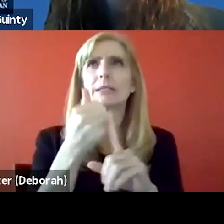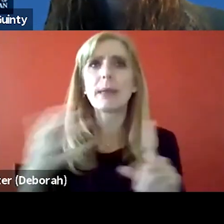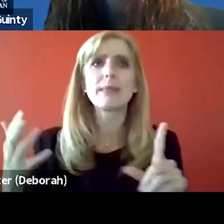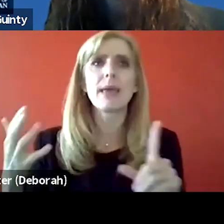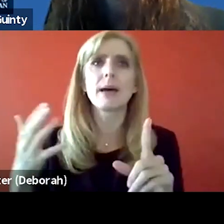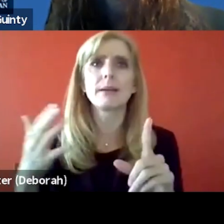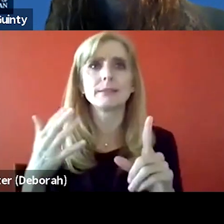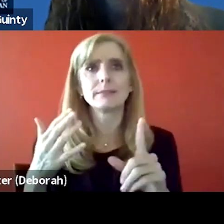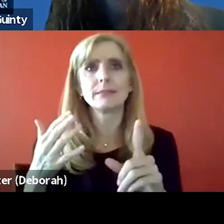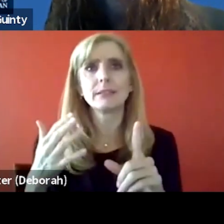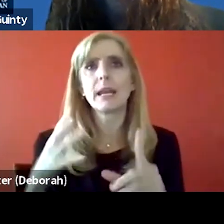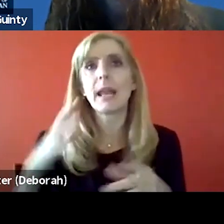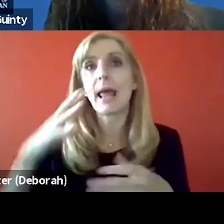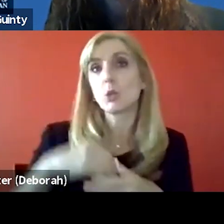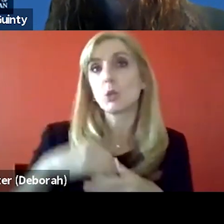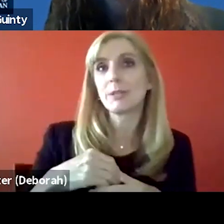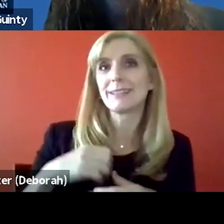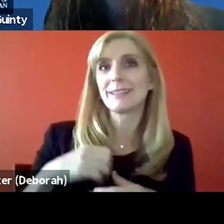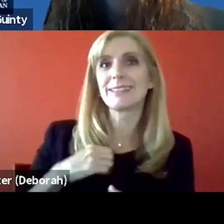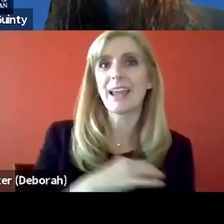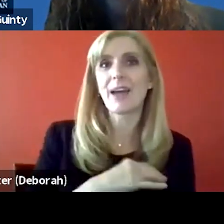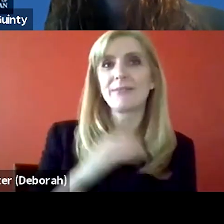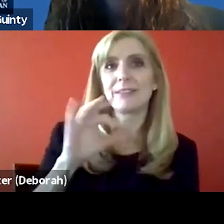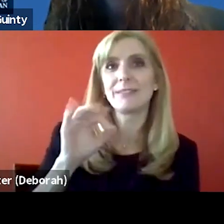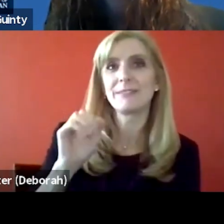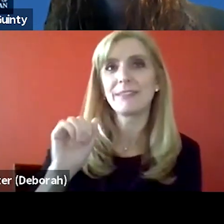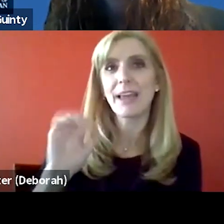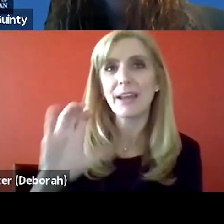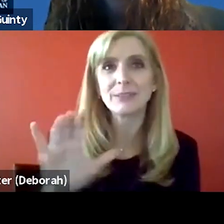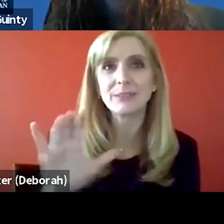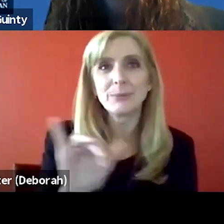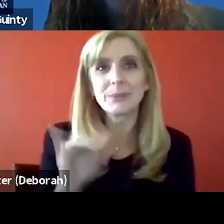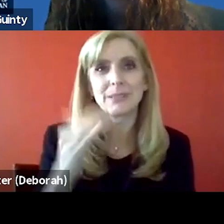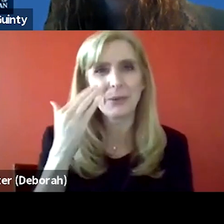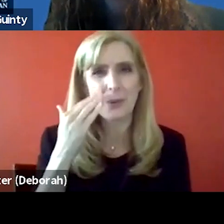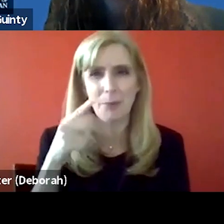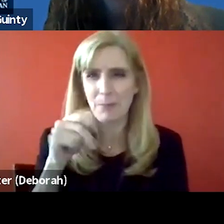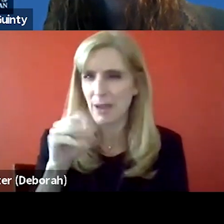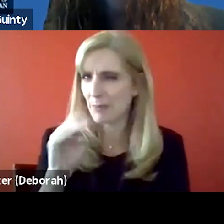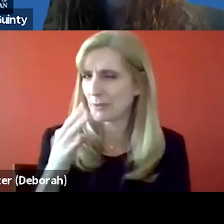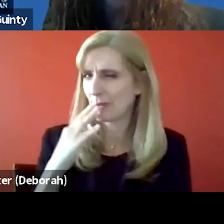and faculty as well, because I know, Pam, you specifically talked about this.